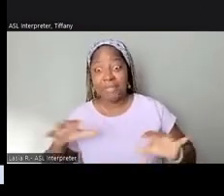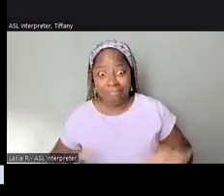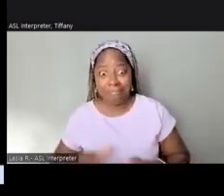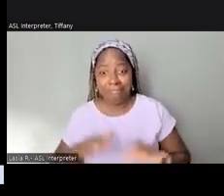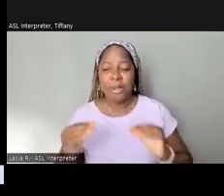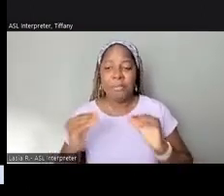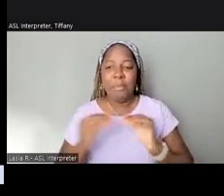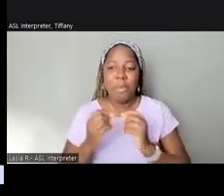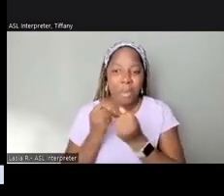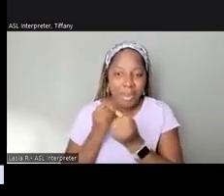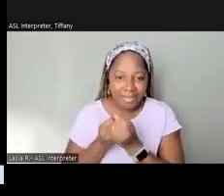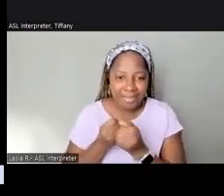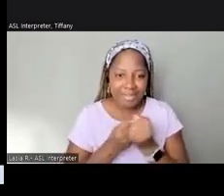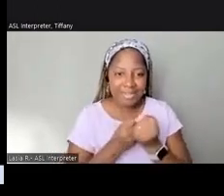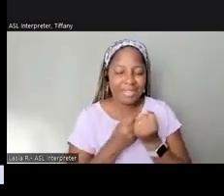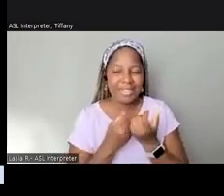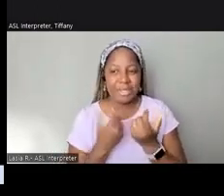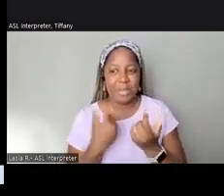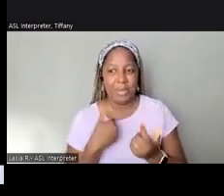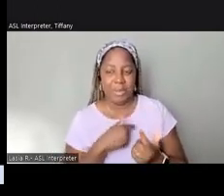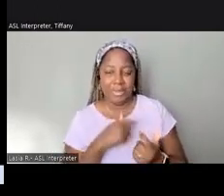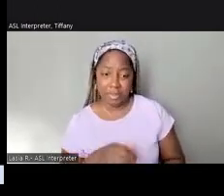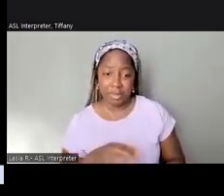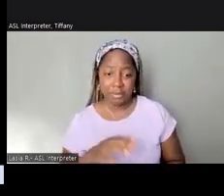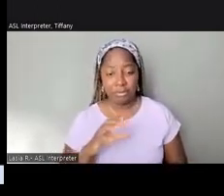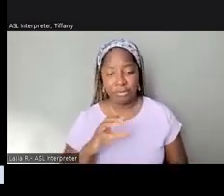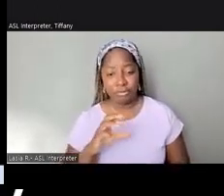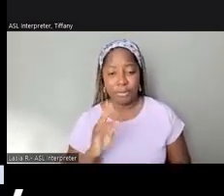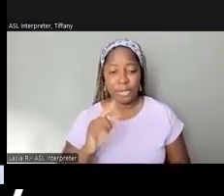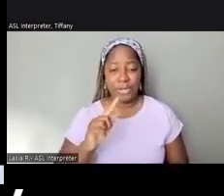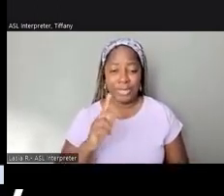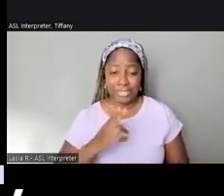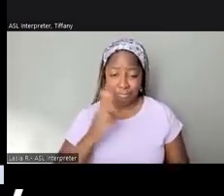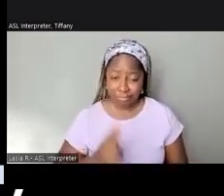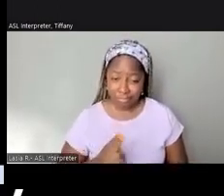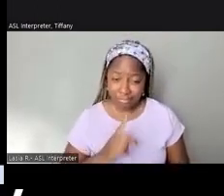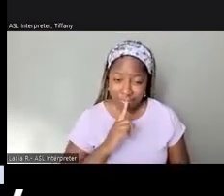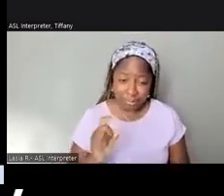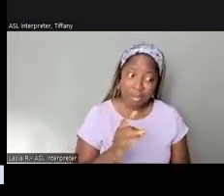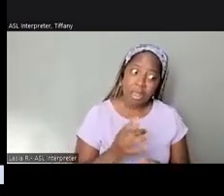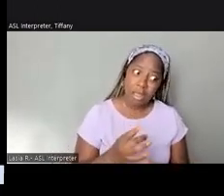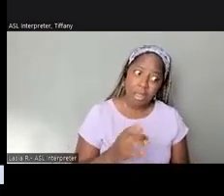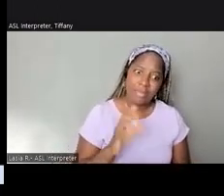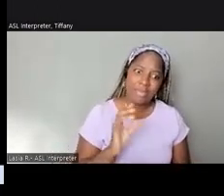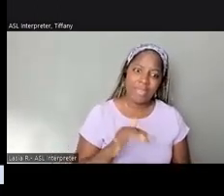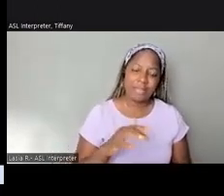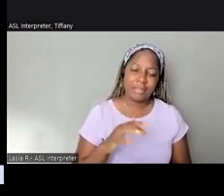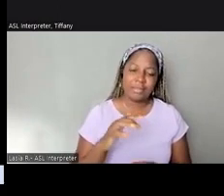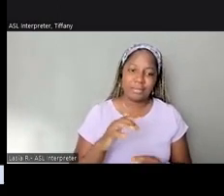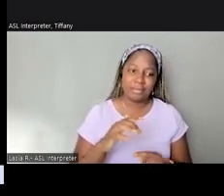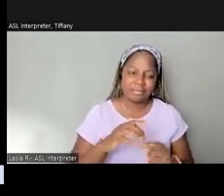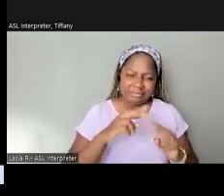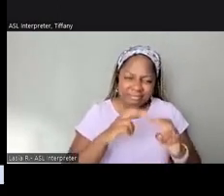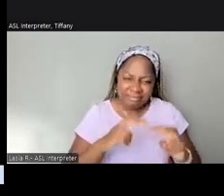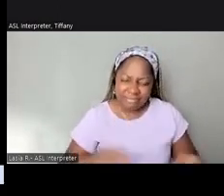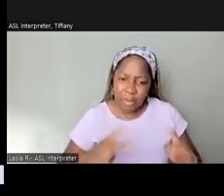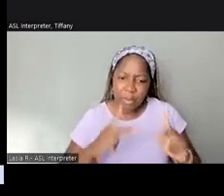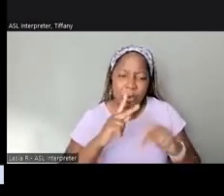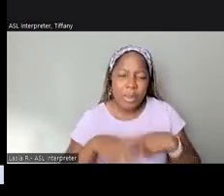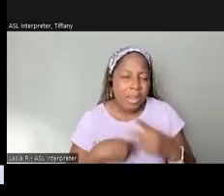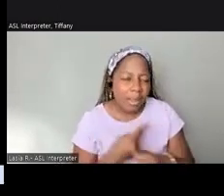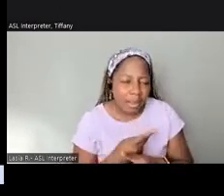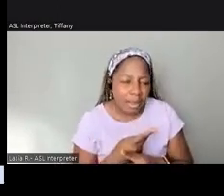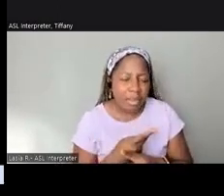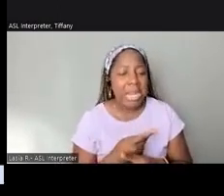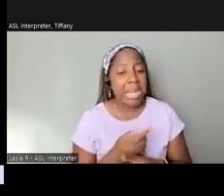to figure out if that criminal history is a conviction of some sort that is connected to that DV community history? And if it is, maybe we can support and work